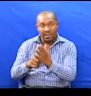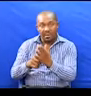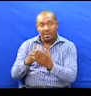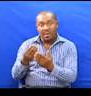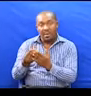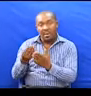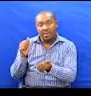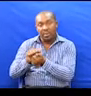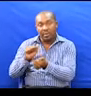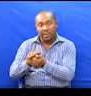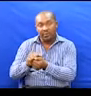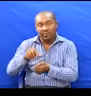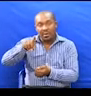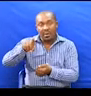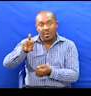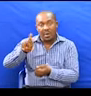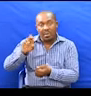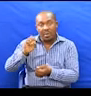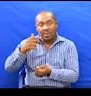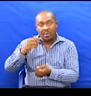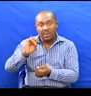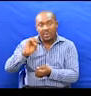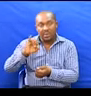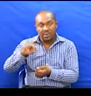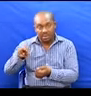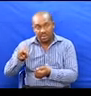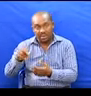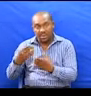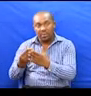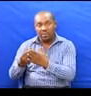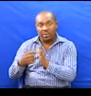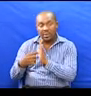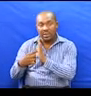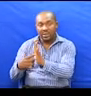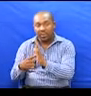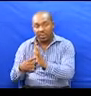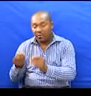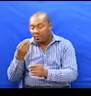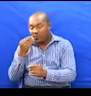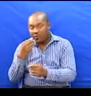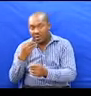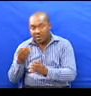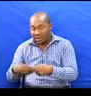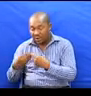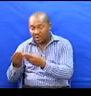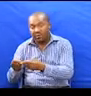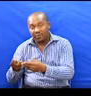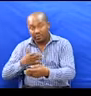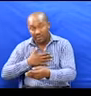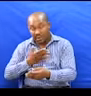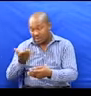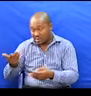protein, the properties of protein, the function or importance of protein, together with the examples of